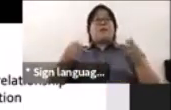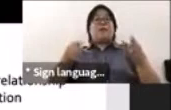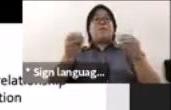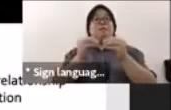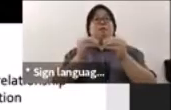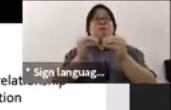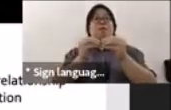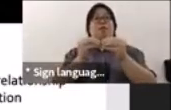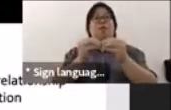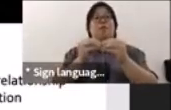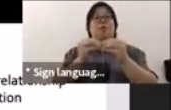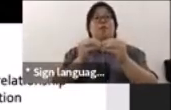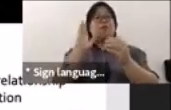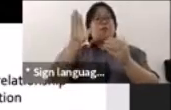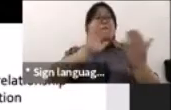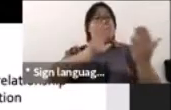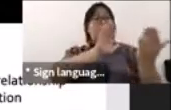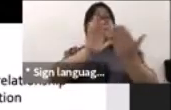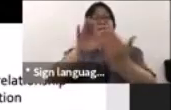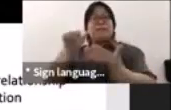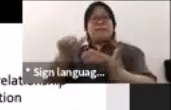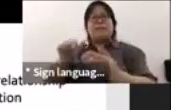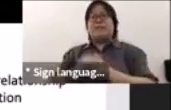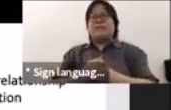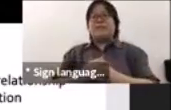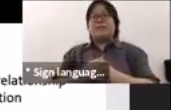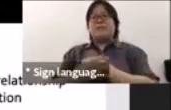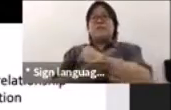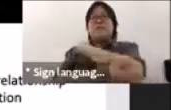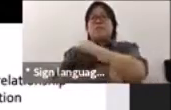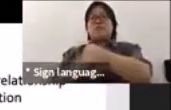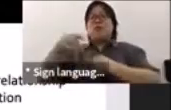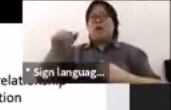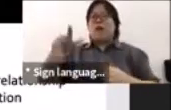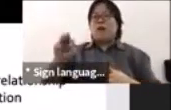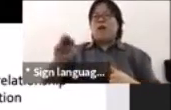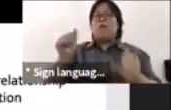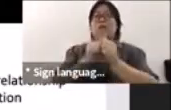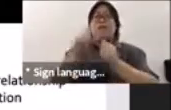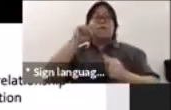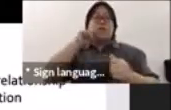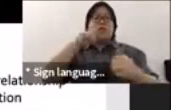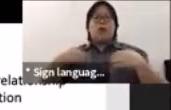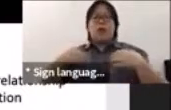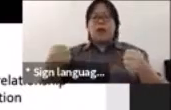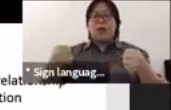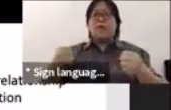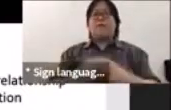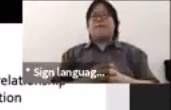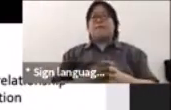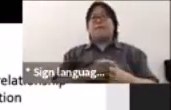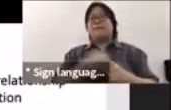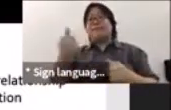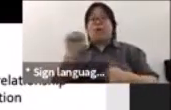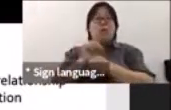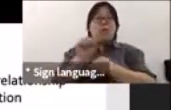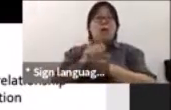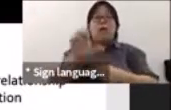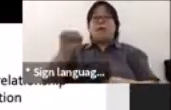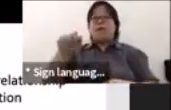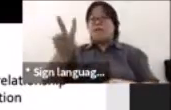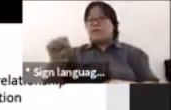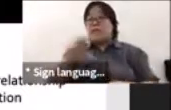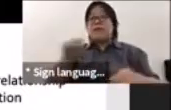they are going to face all this poor outcome in terms of sexual health. The work status and level of